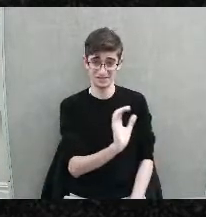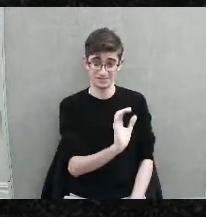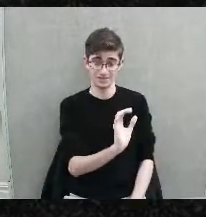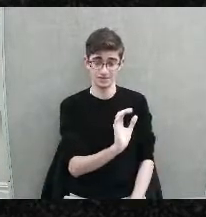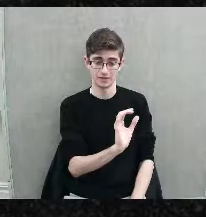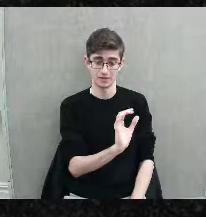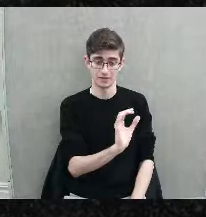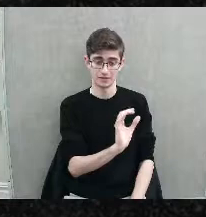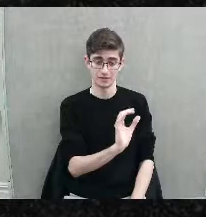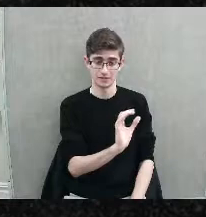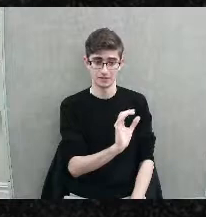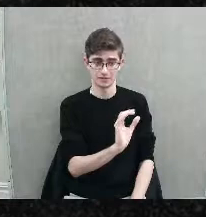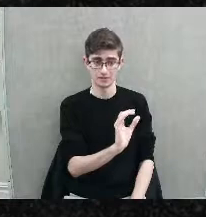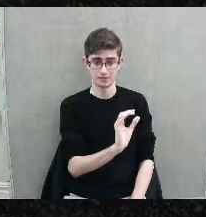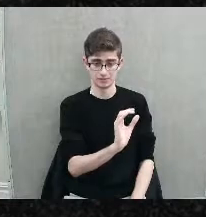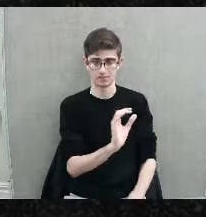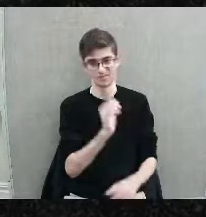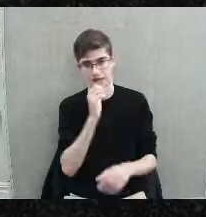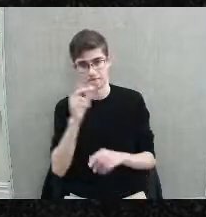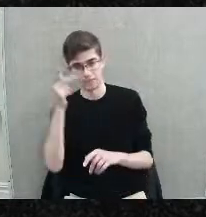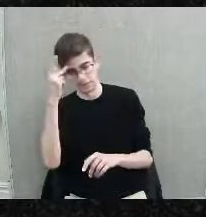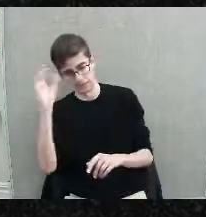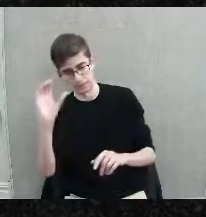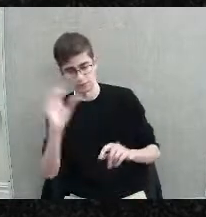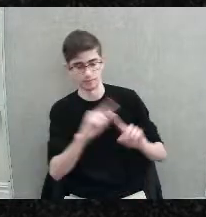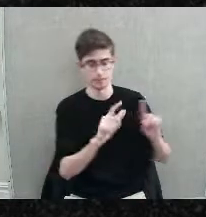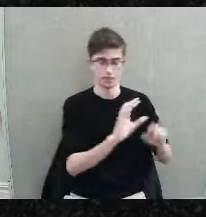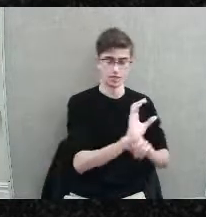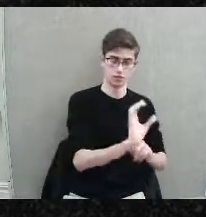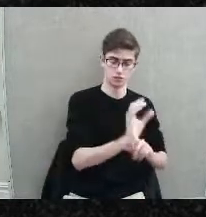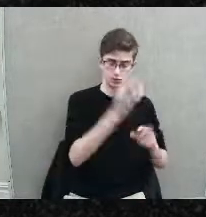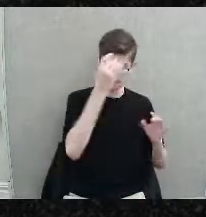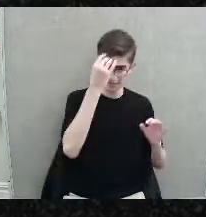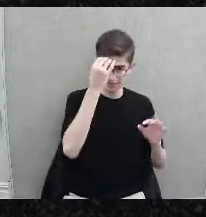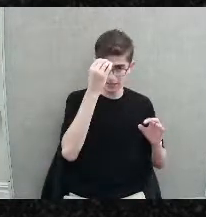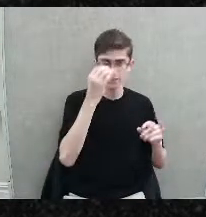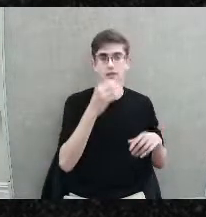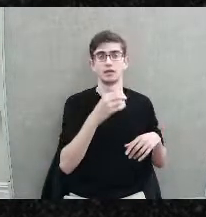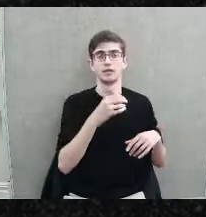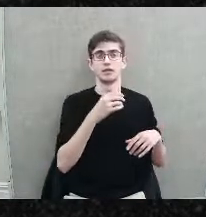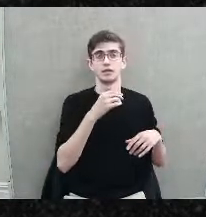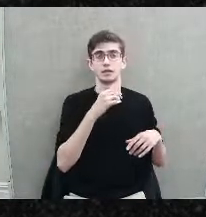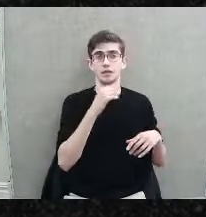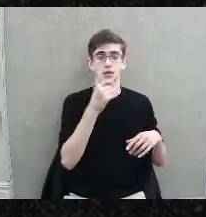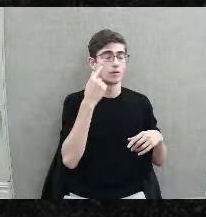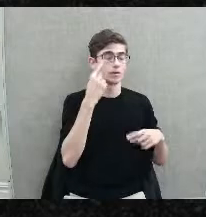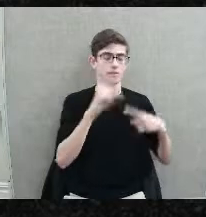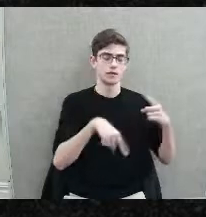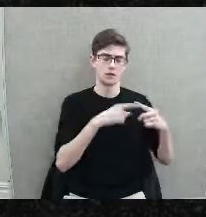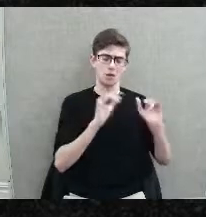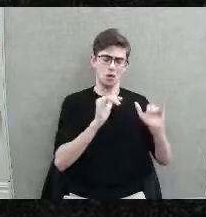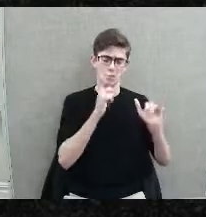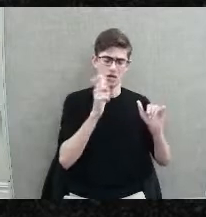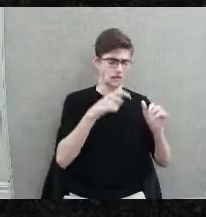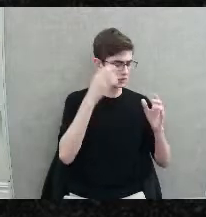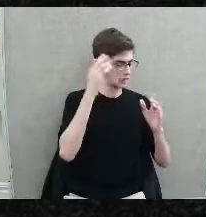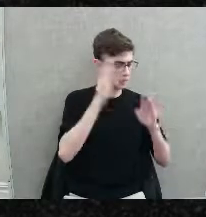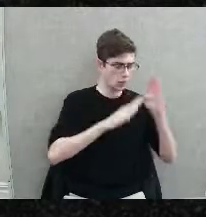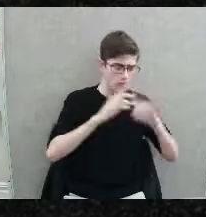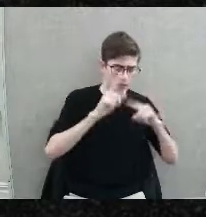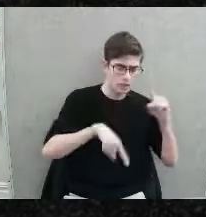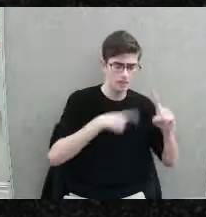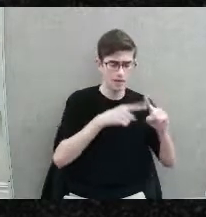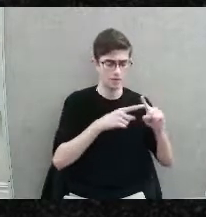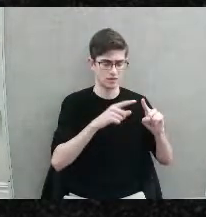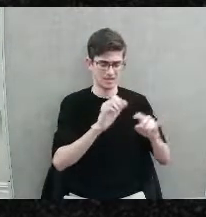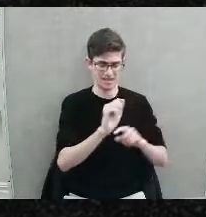terms, in this conservative thinking, women are not subject to risk because they're married. And monogamy is supposed to be